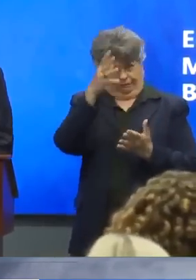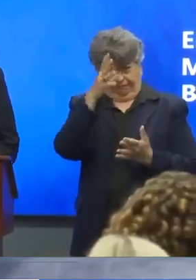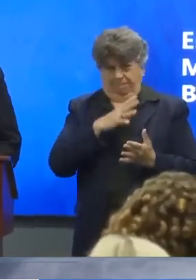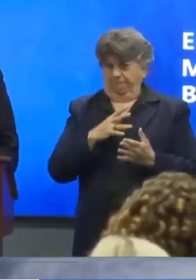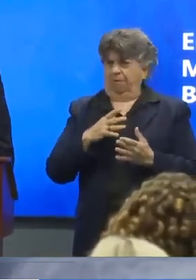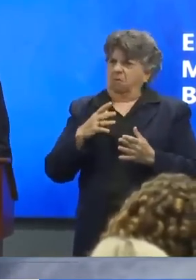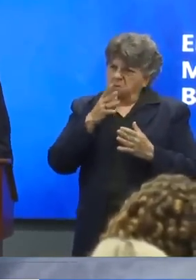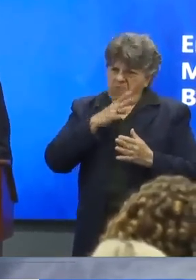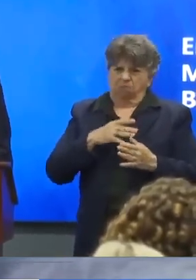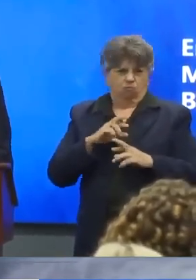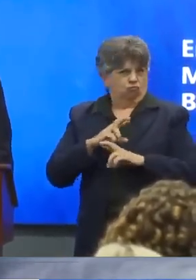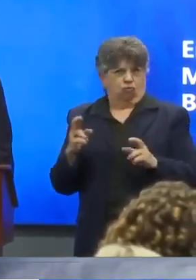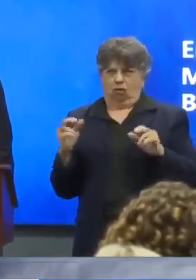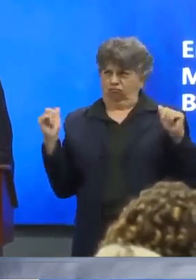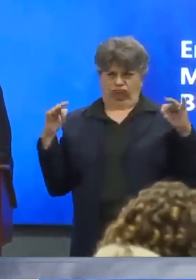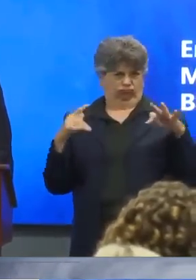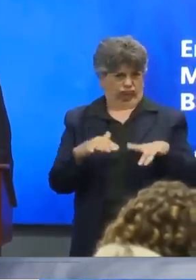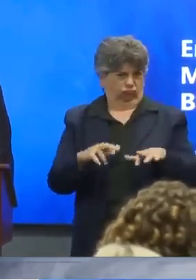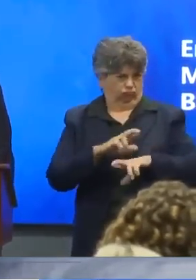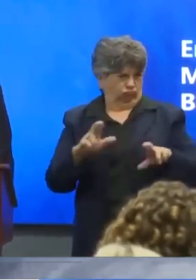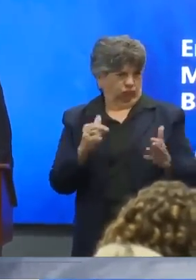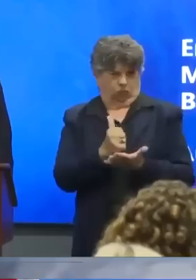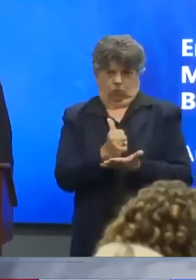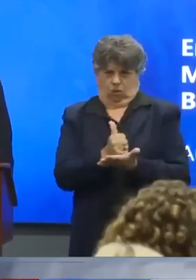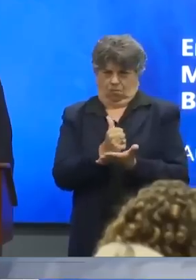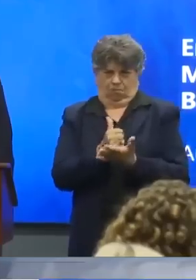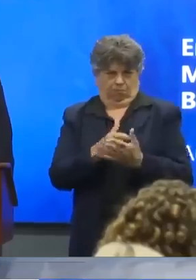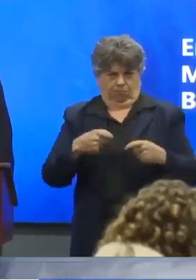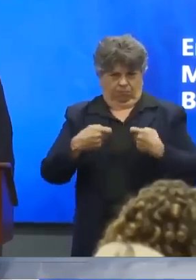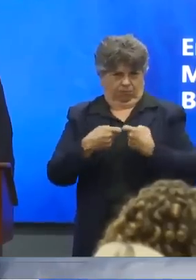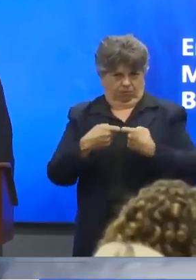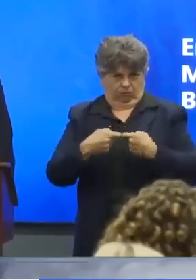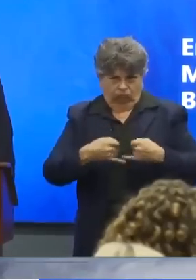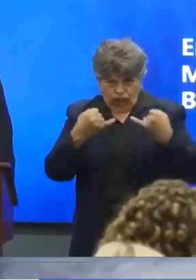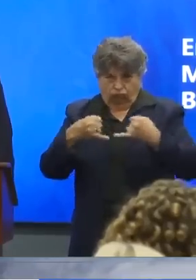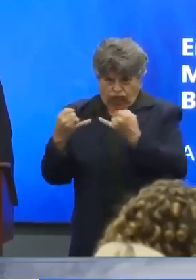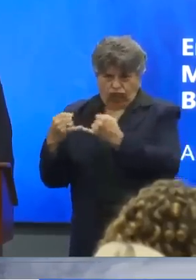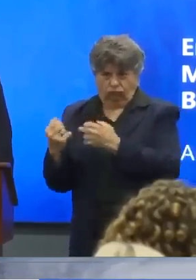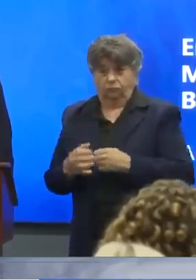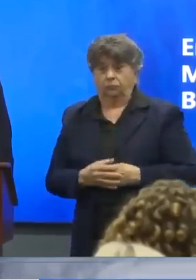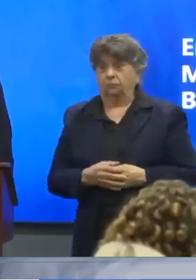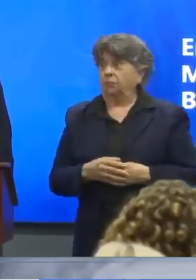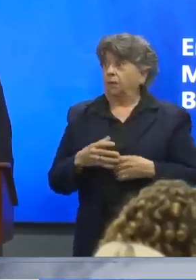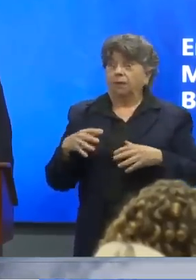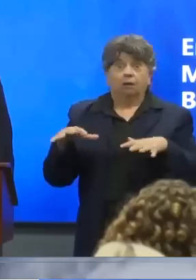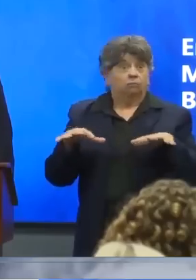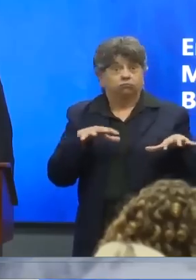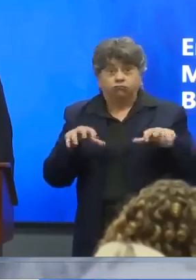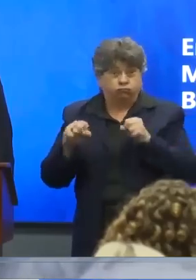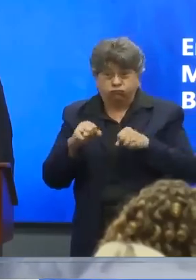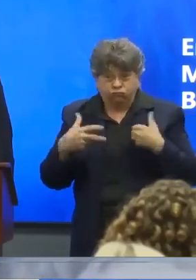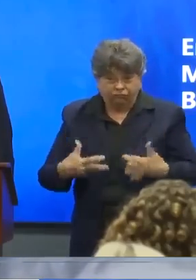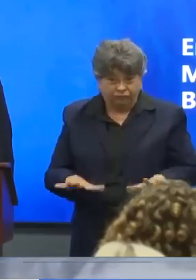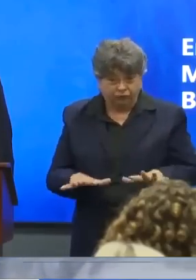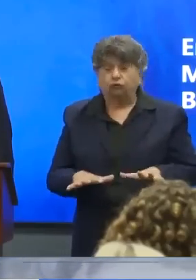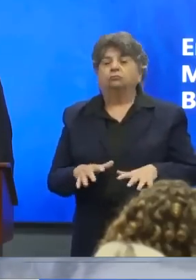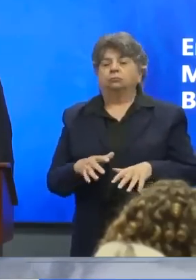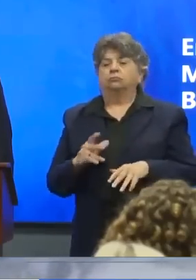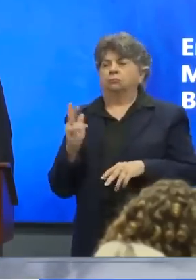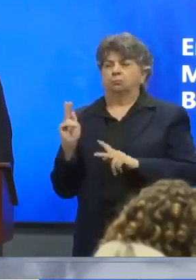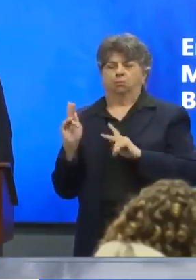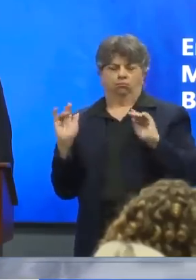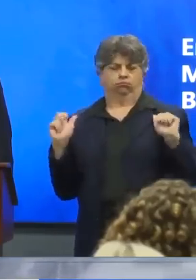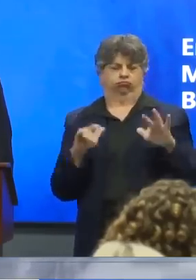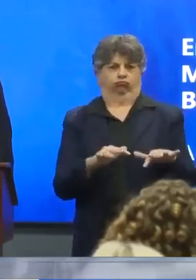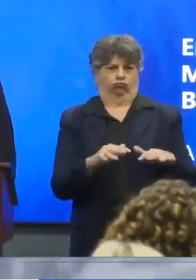to the storm hitting the state, and their job is going to be, as soon as that storm passes, to work to supplement all the activity that is